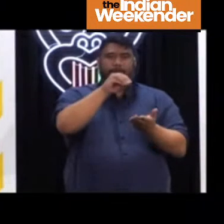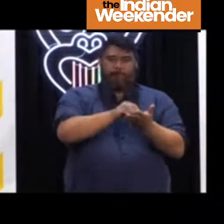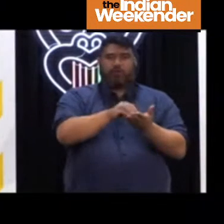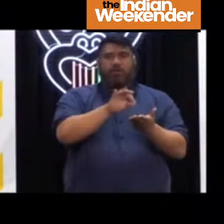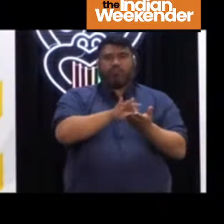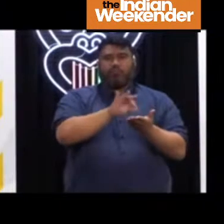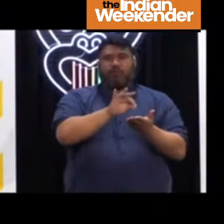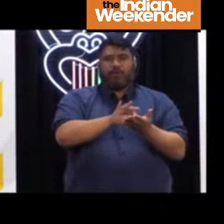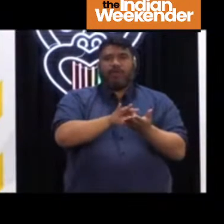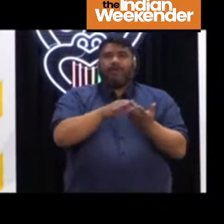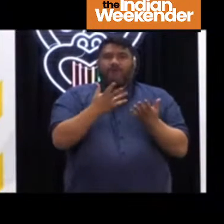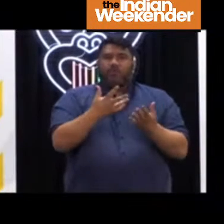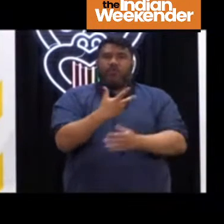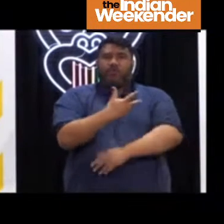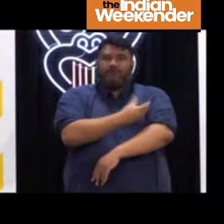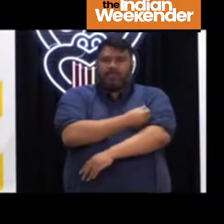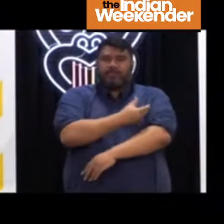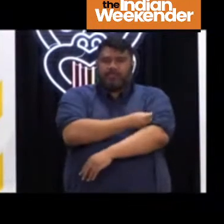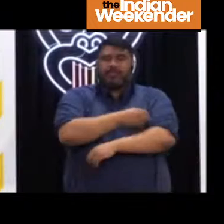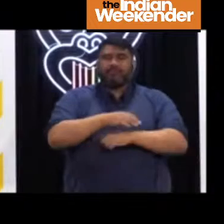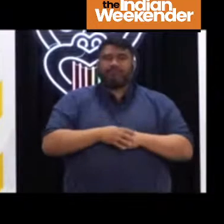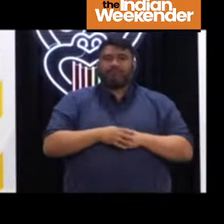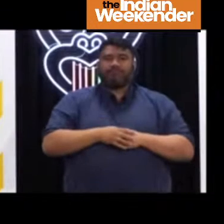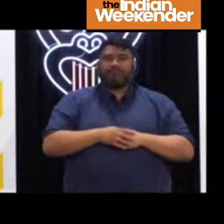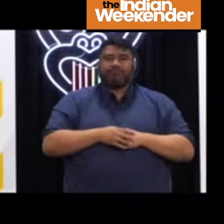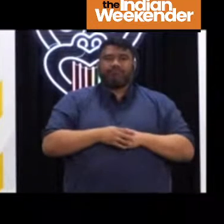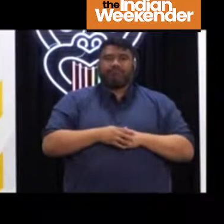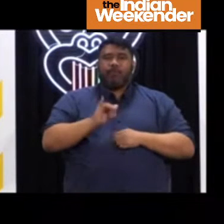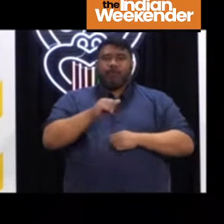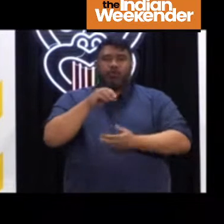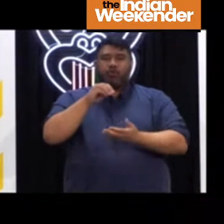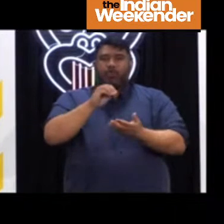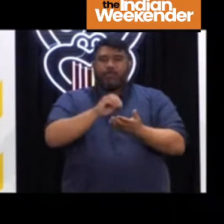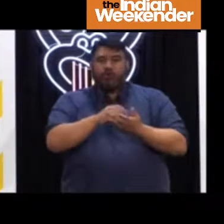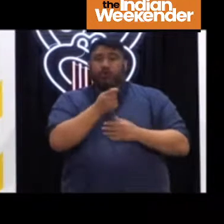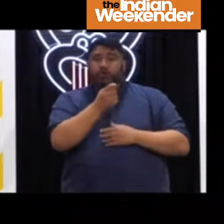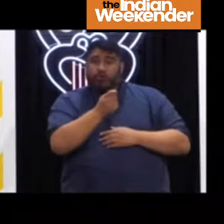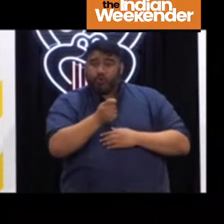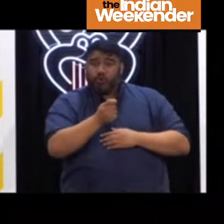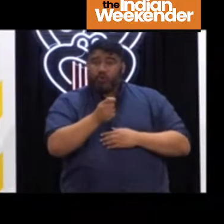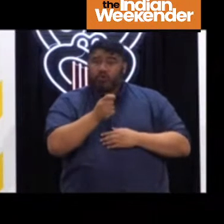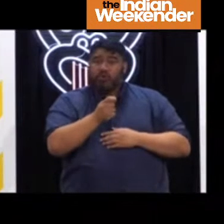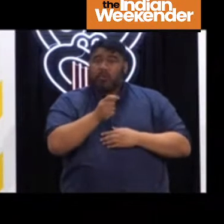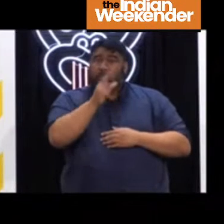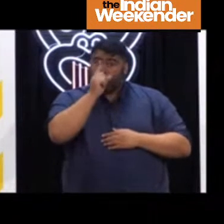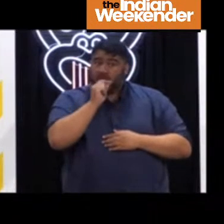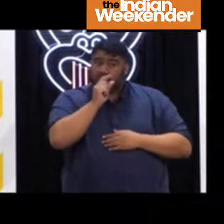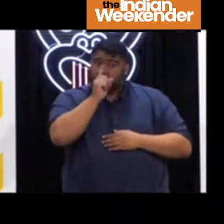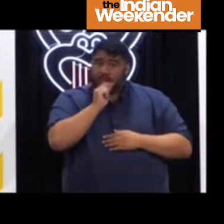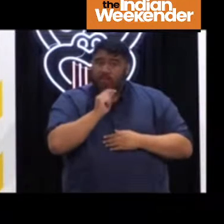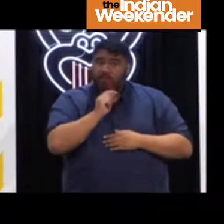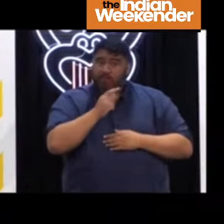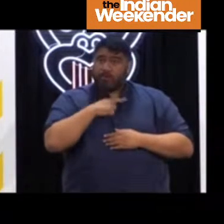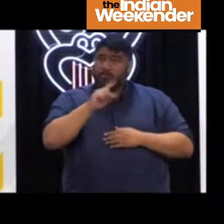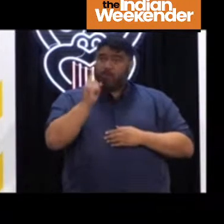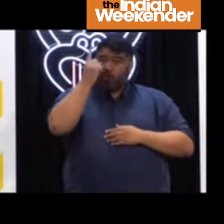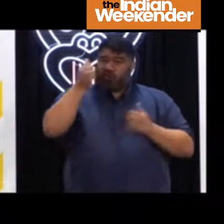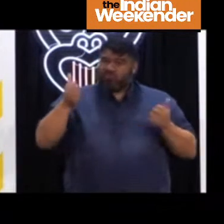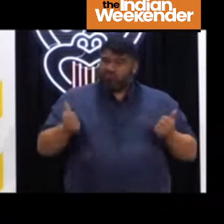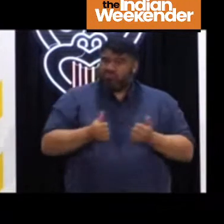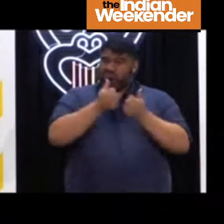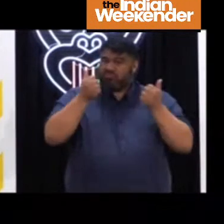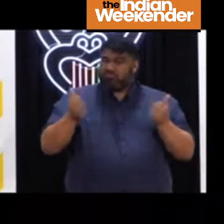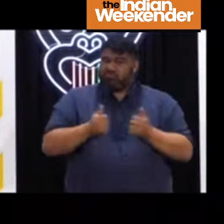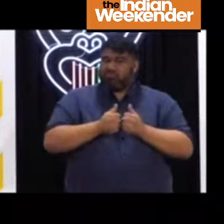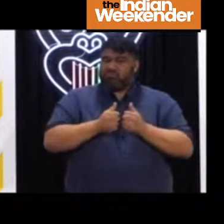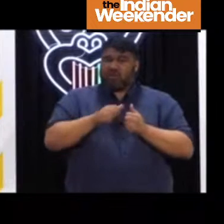have bookings later in the month or in October. Chances are you'll be able to bring that booking forward to this week. You can do